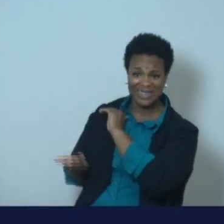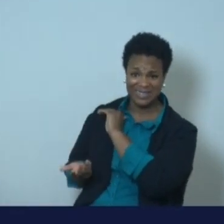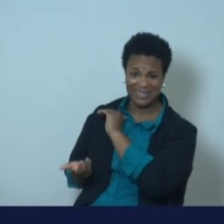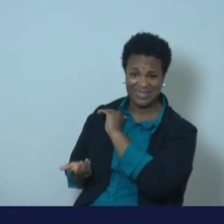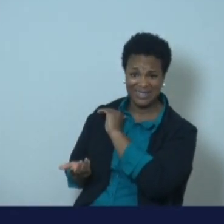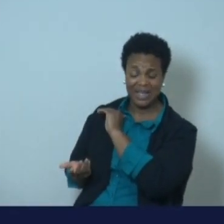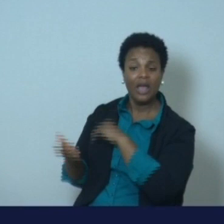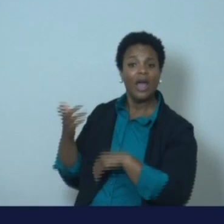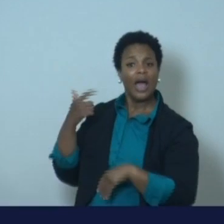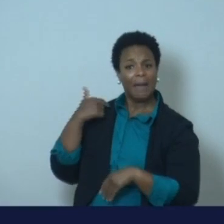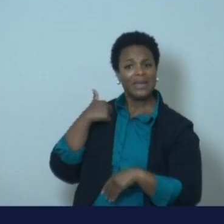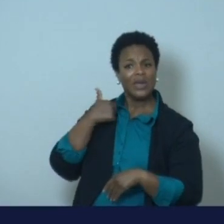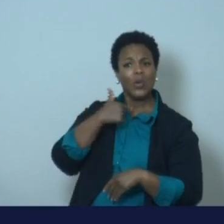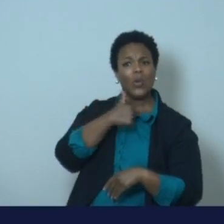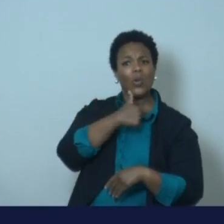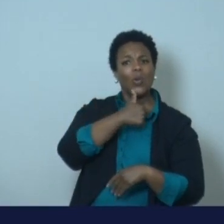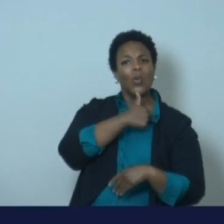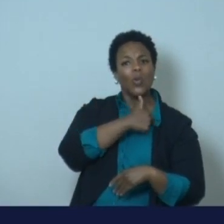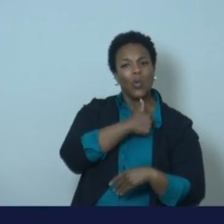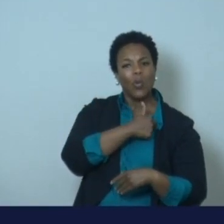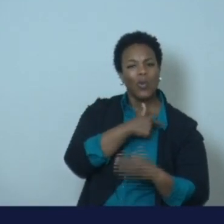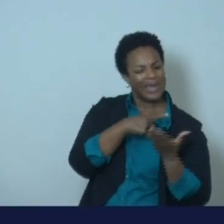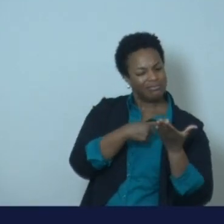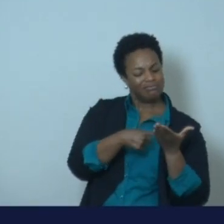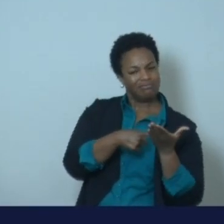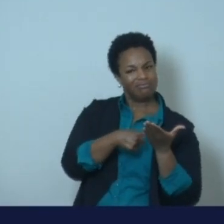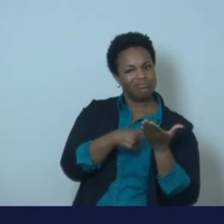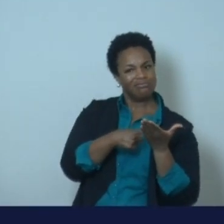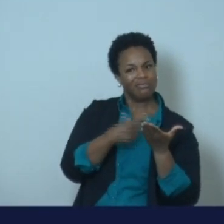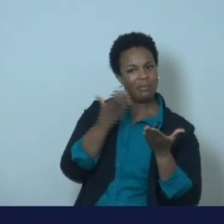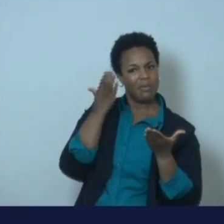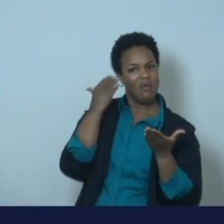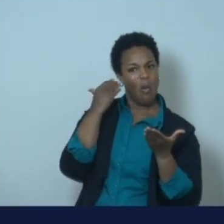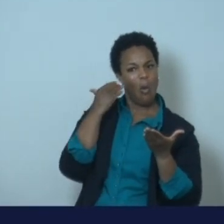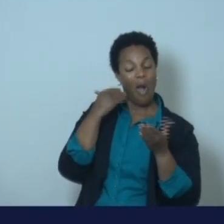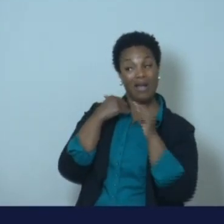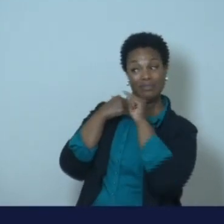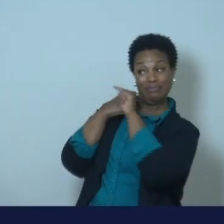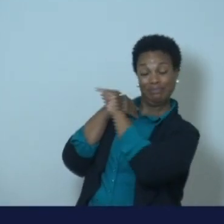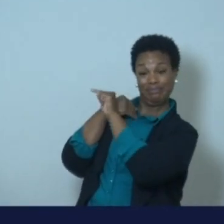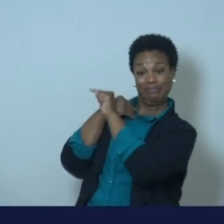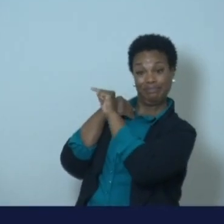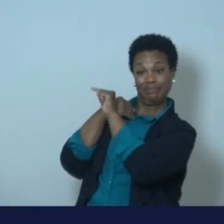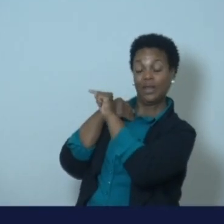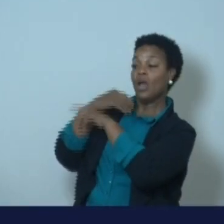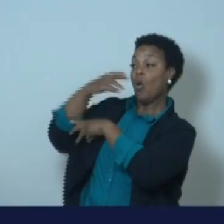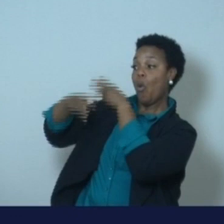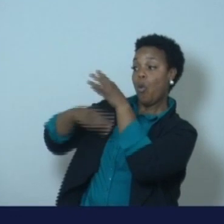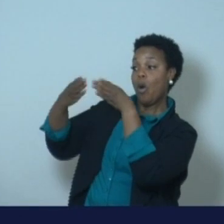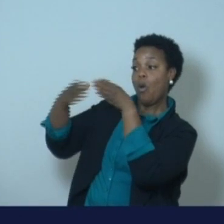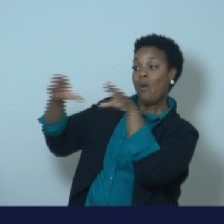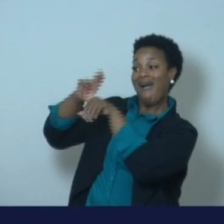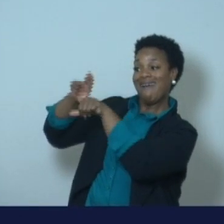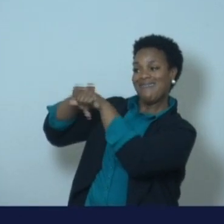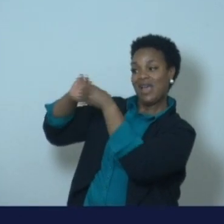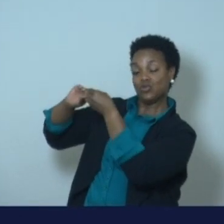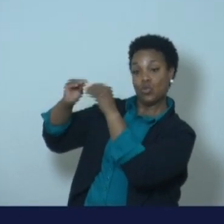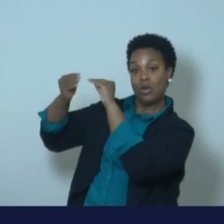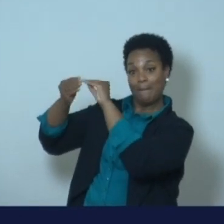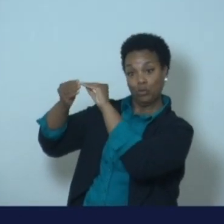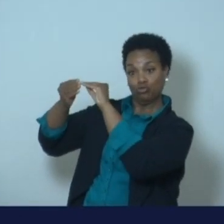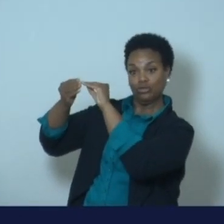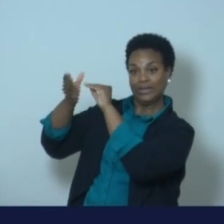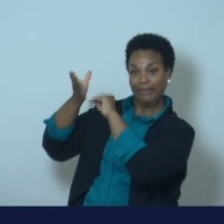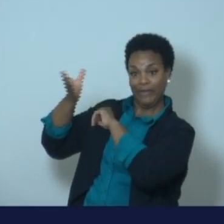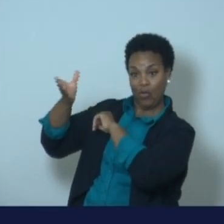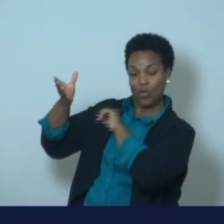to feel like, given the national numbers and the worldwide numbers of people lost, or again, the numbers of people lost